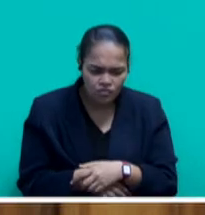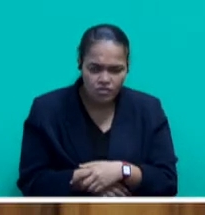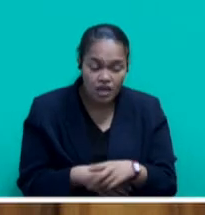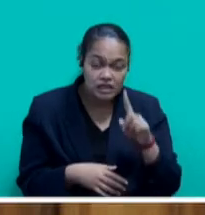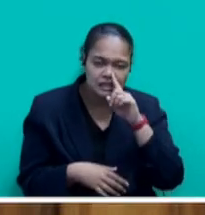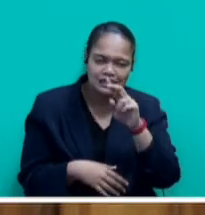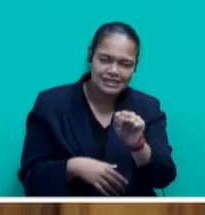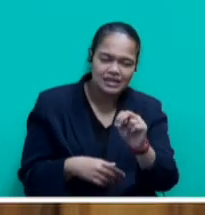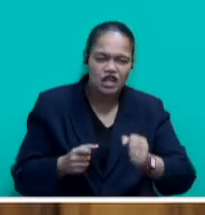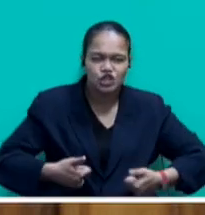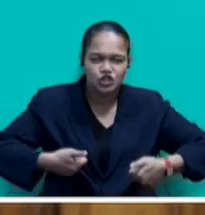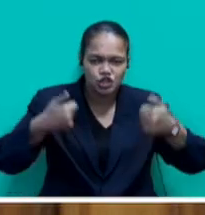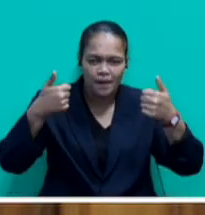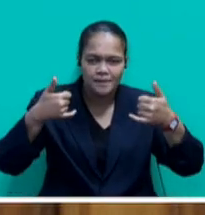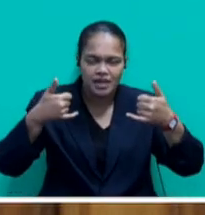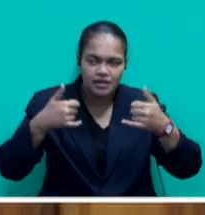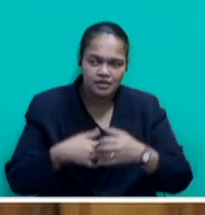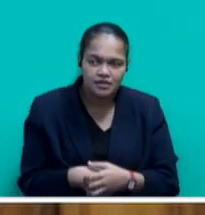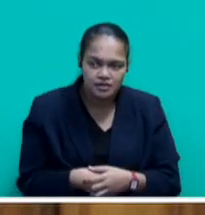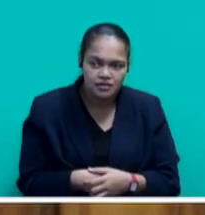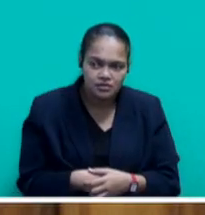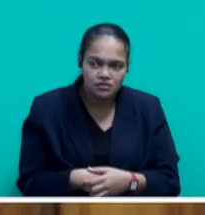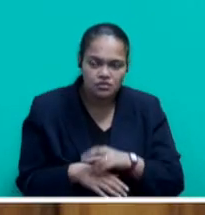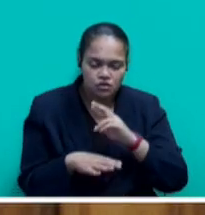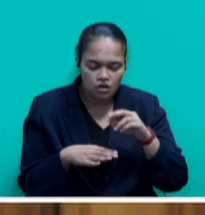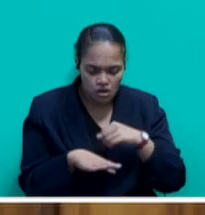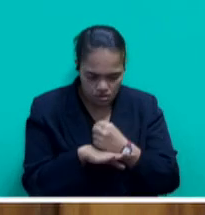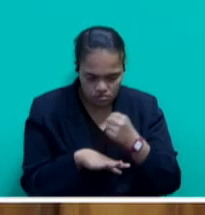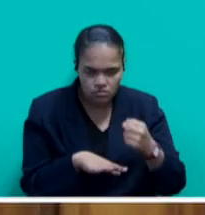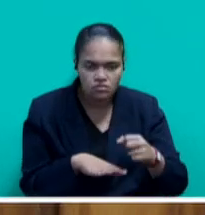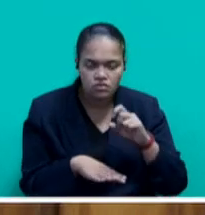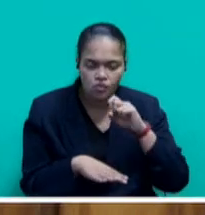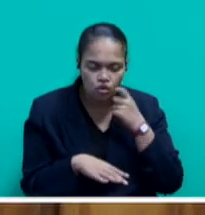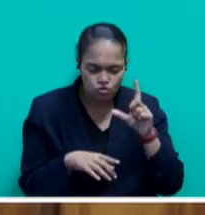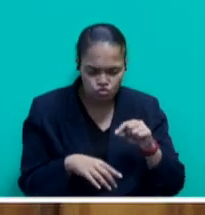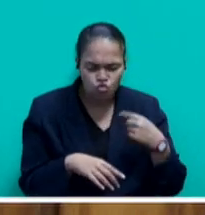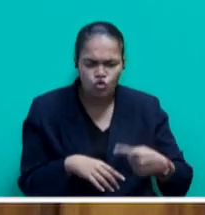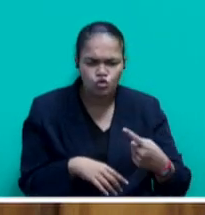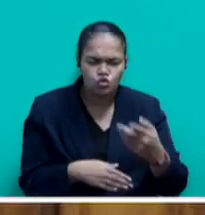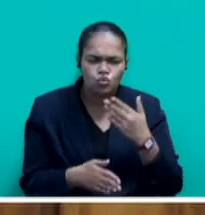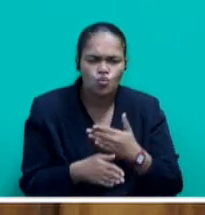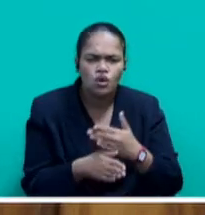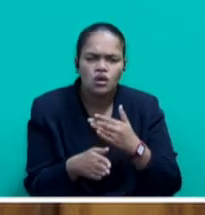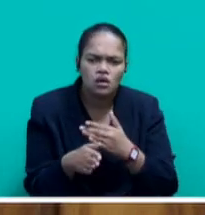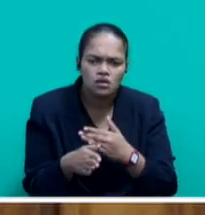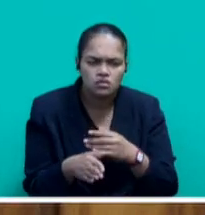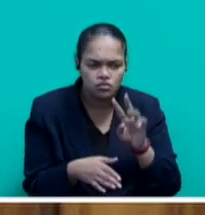champion regionally and internationally. The People's Coalition Government will continue this work and reaffirm a commitment to addressing this issue